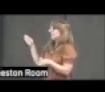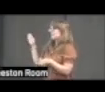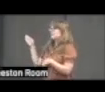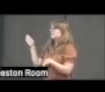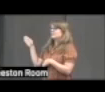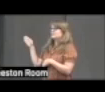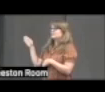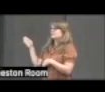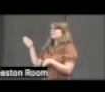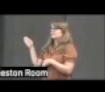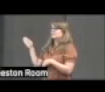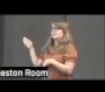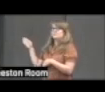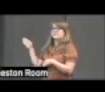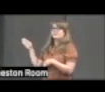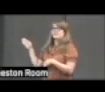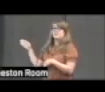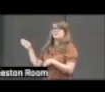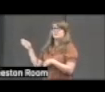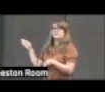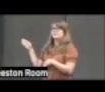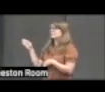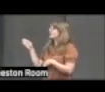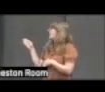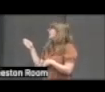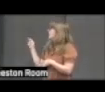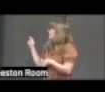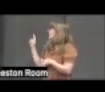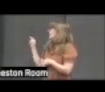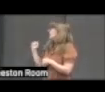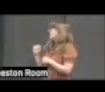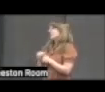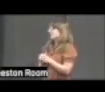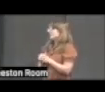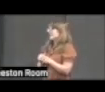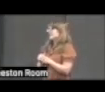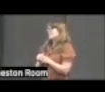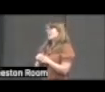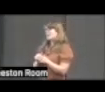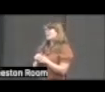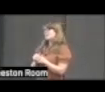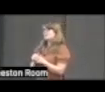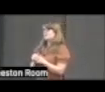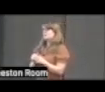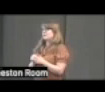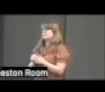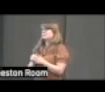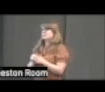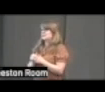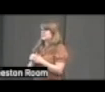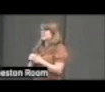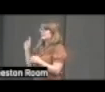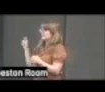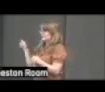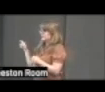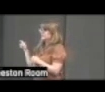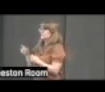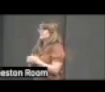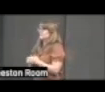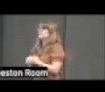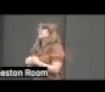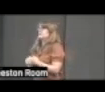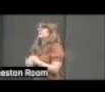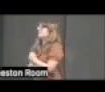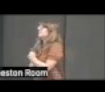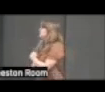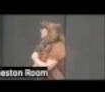what's called vulnerable, so your population is really starting to decline. I don't know if everyone saw, the monarch was just declared endangered by